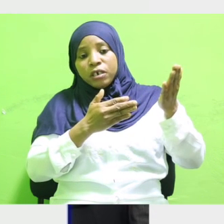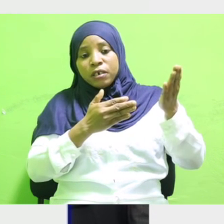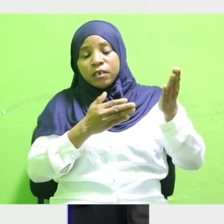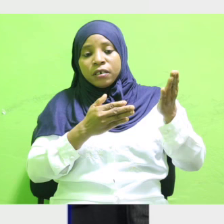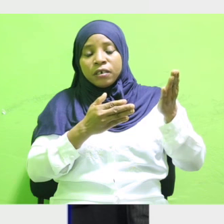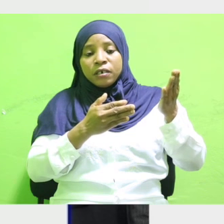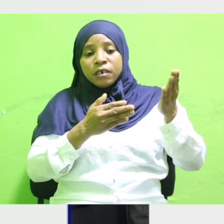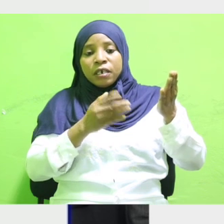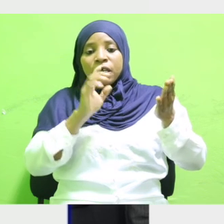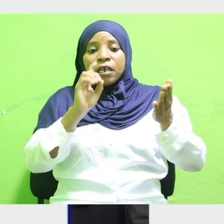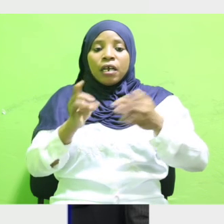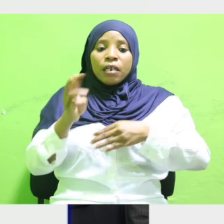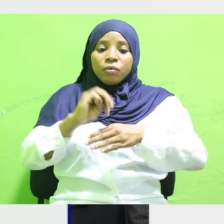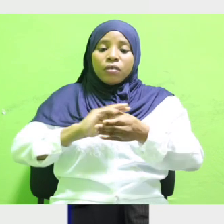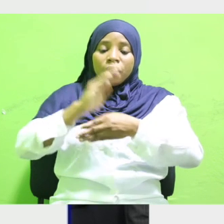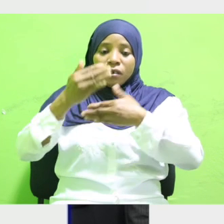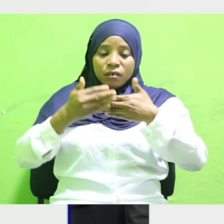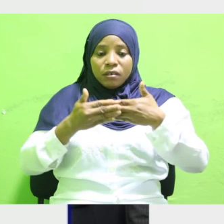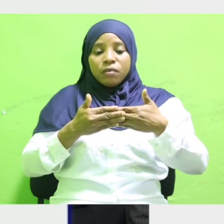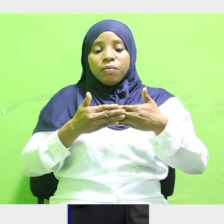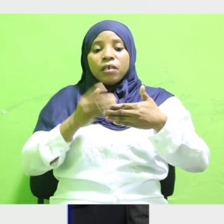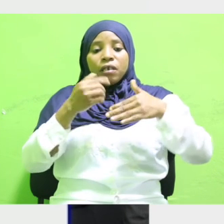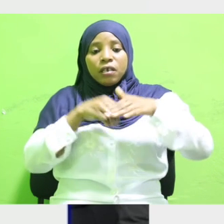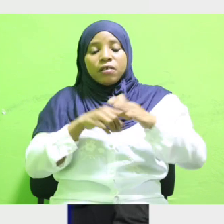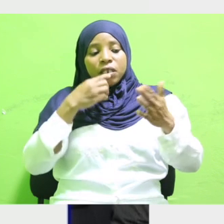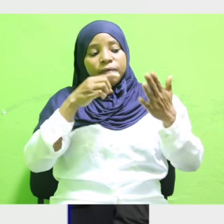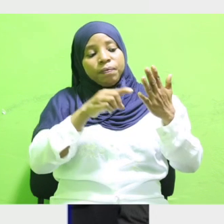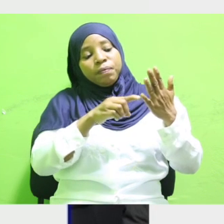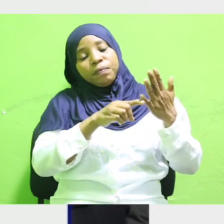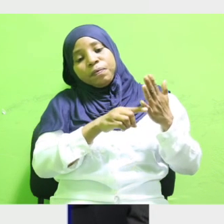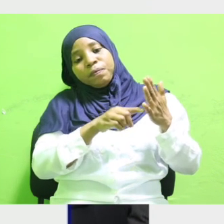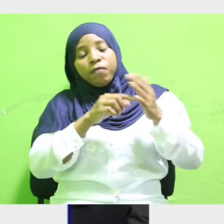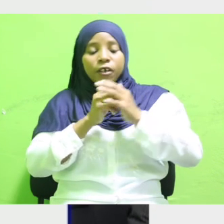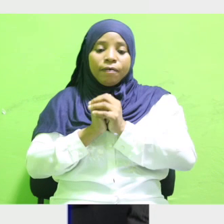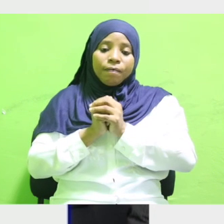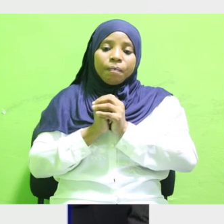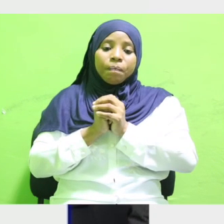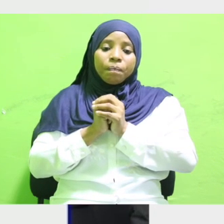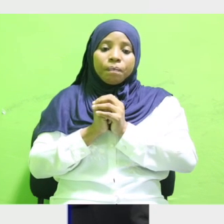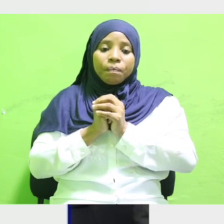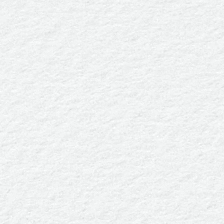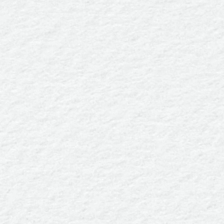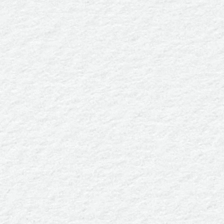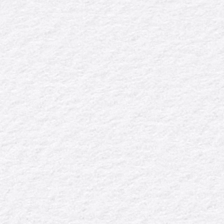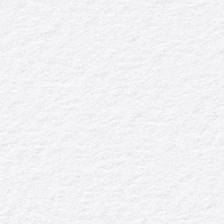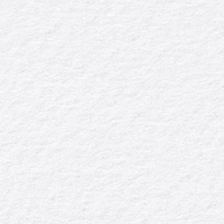phosphates, and the manufacture of red blood cells, which is found in the bone marrow.